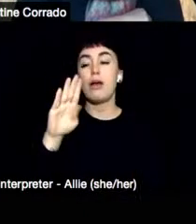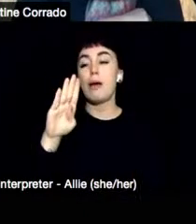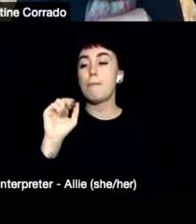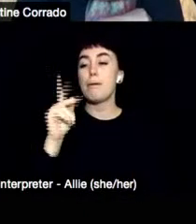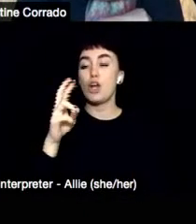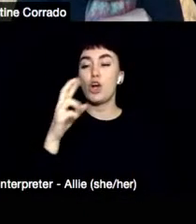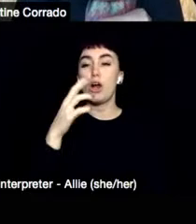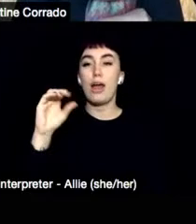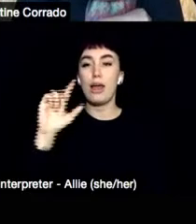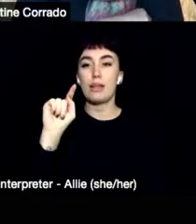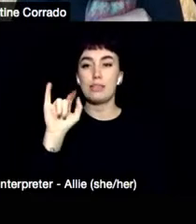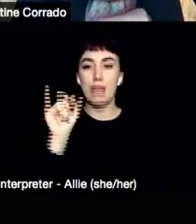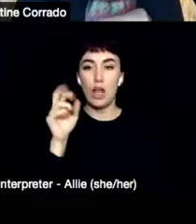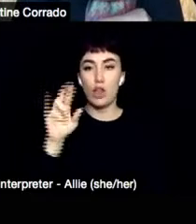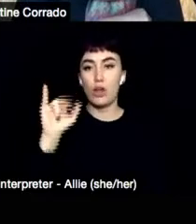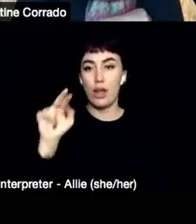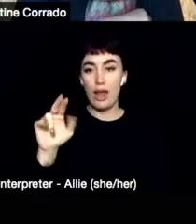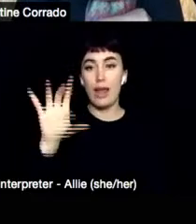amount of